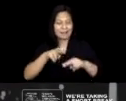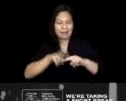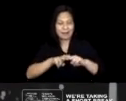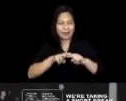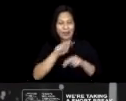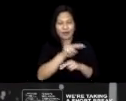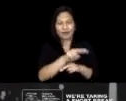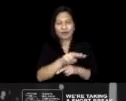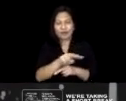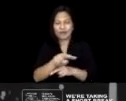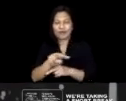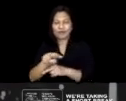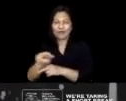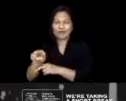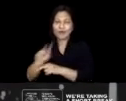sea.